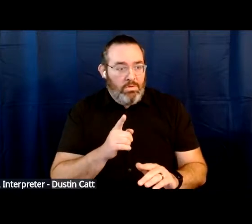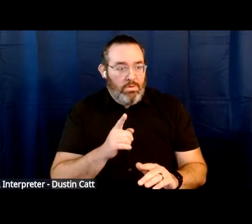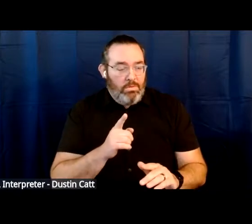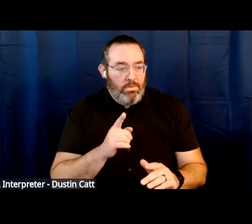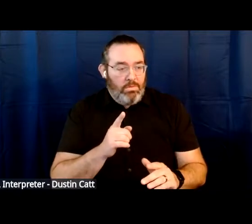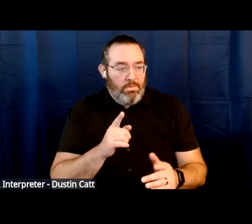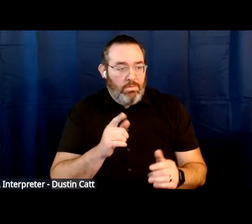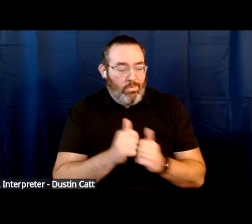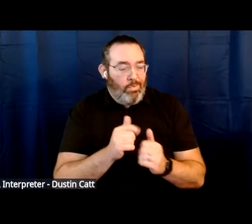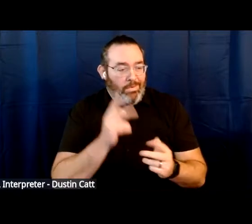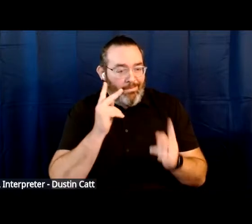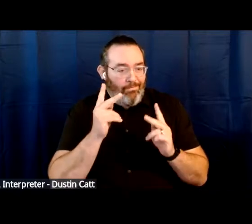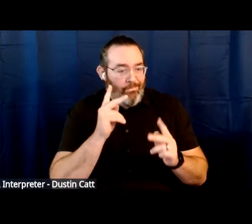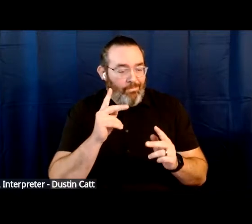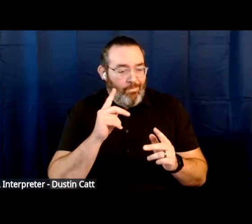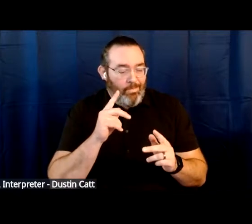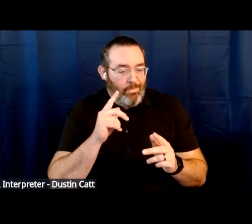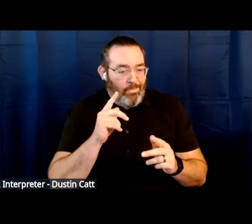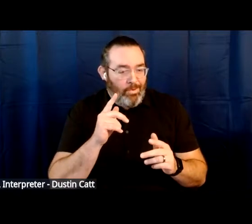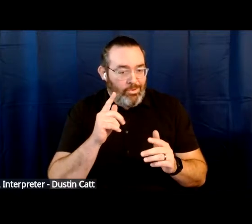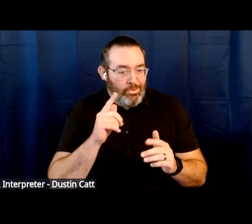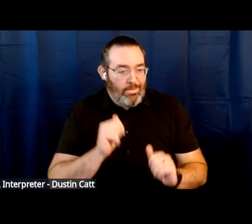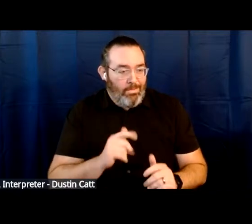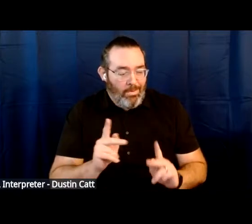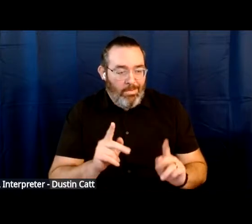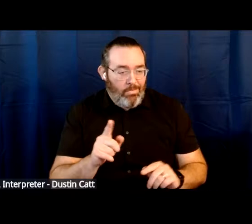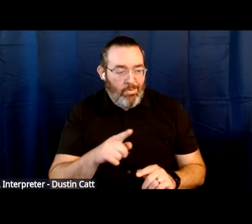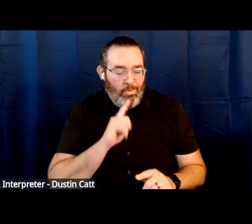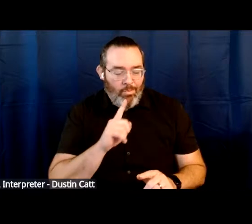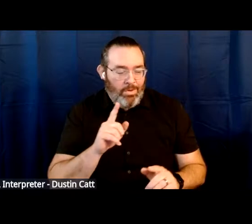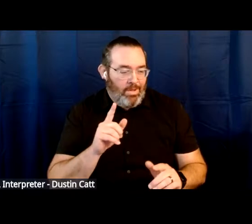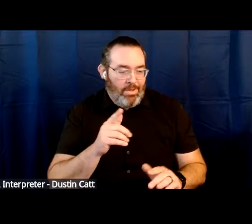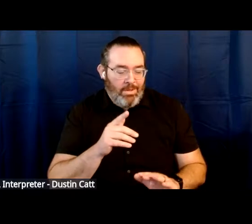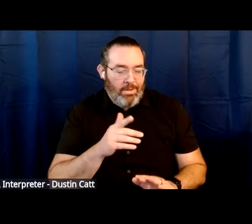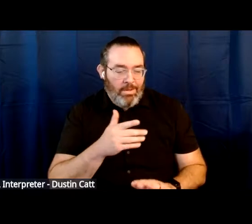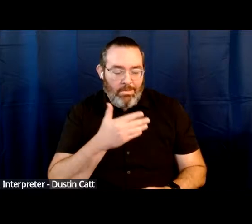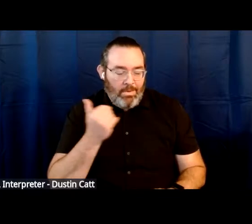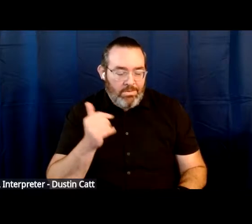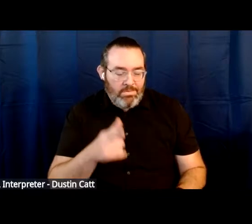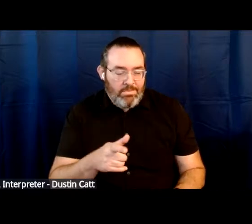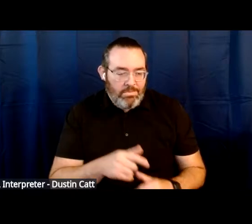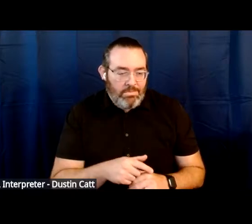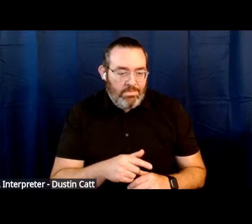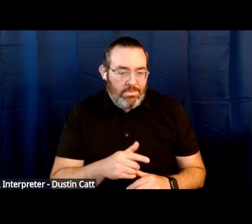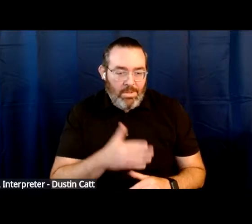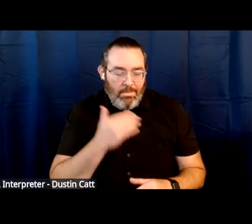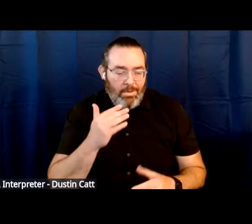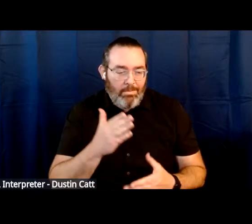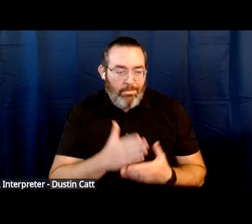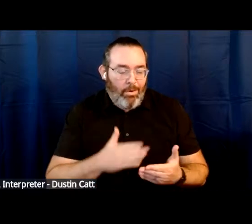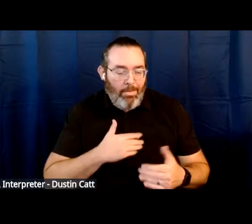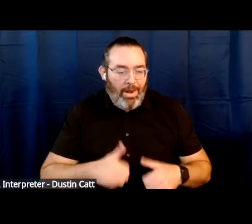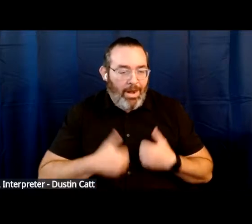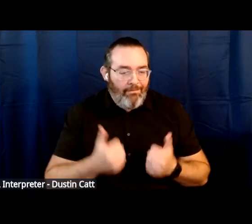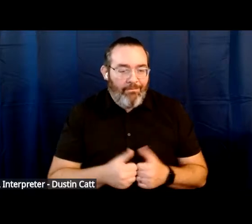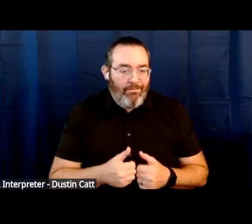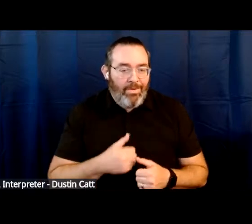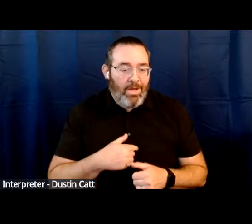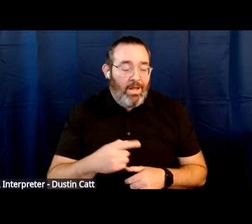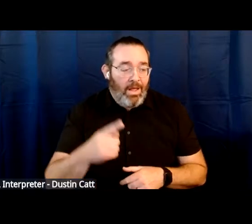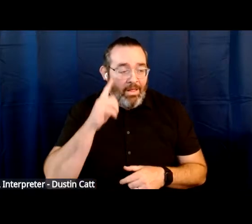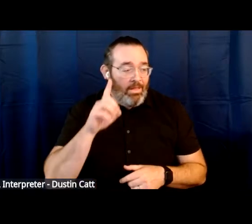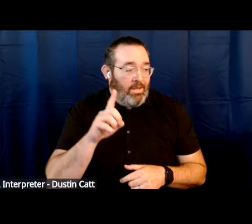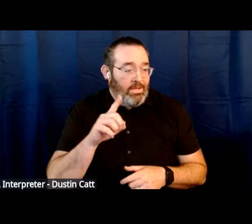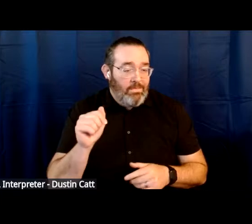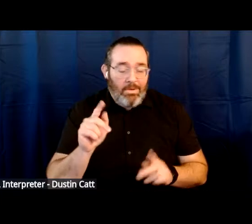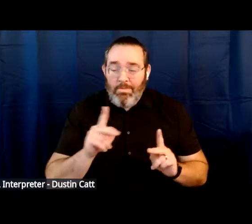people, I think, is the best. It's the greatest asset in my life. And I just think that disabled people are the coolest,